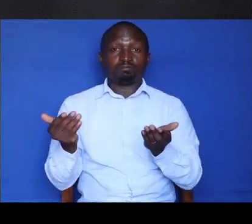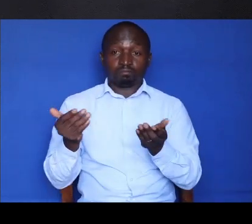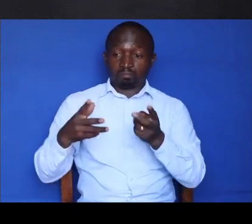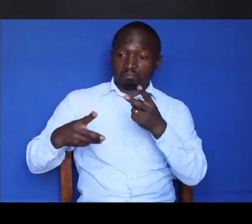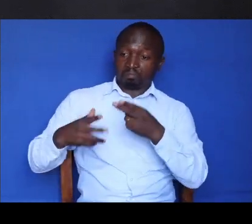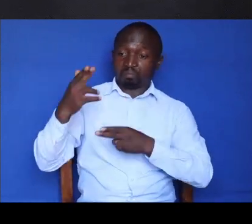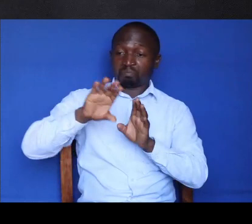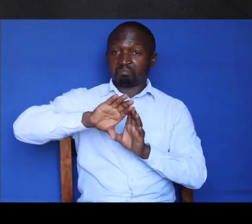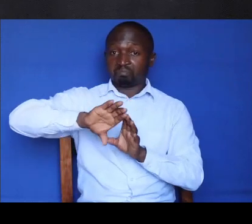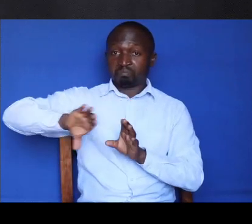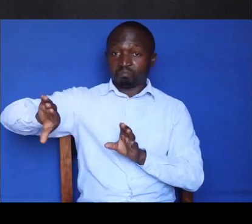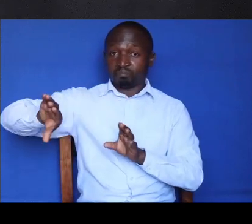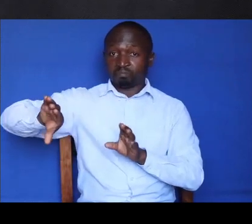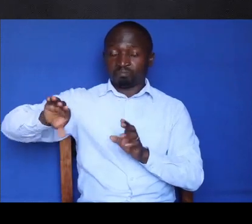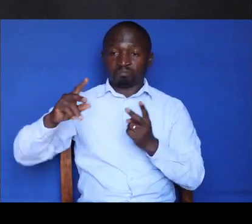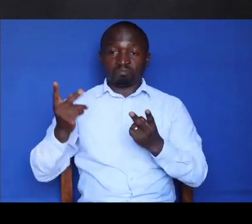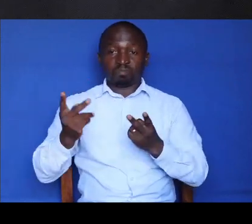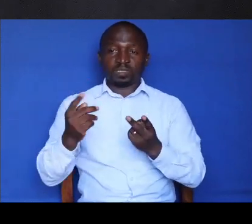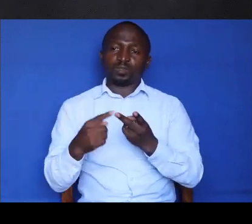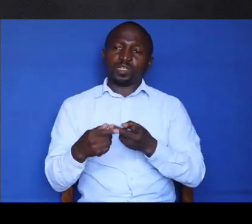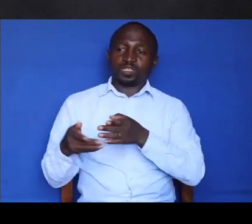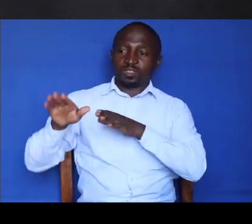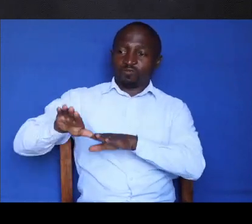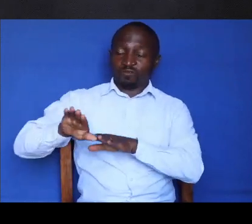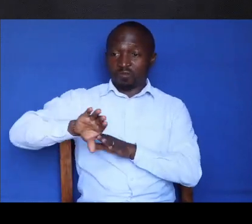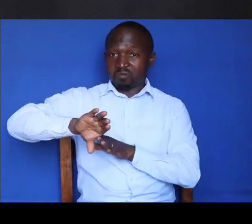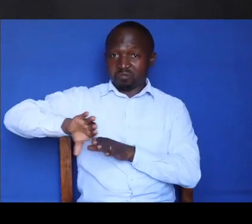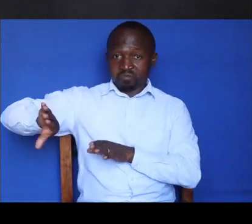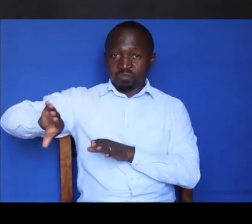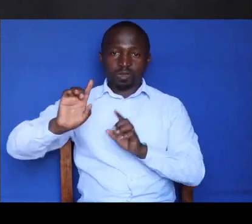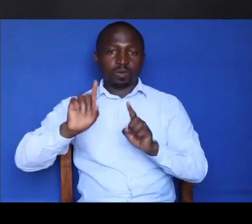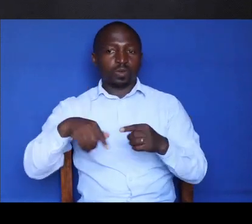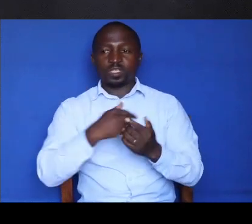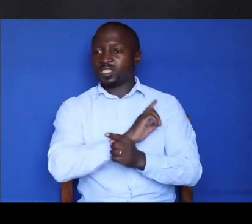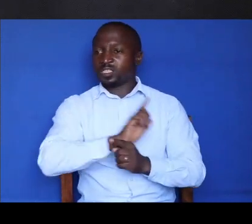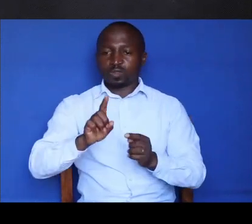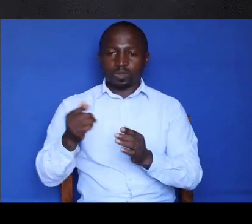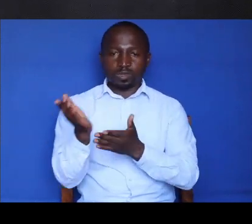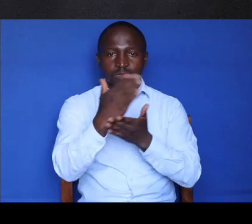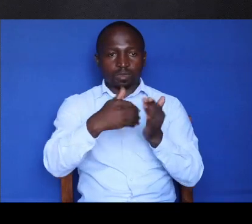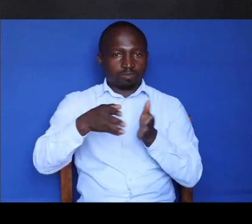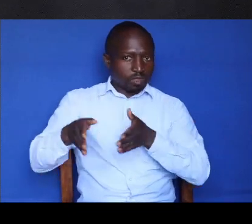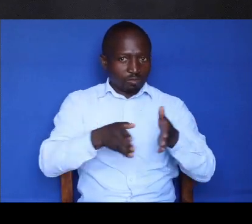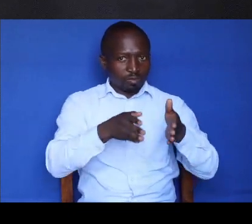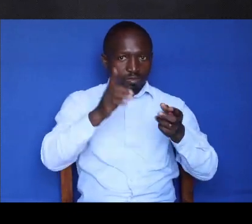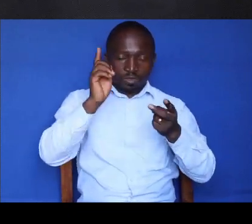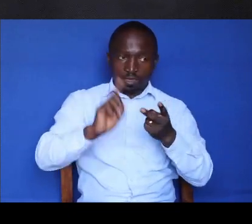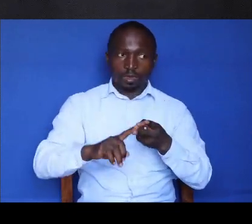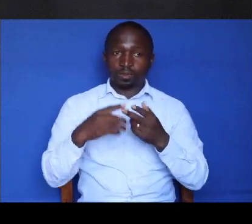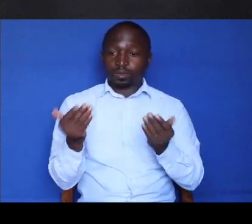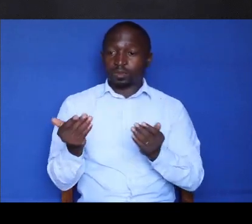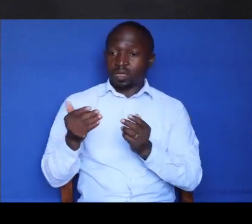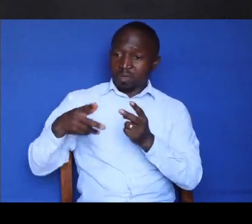automatically disappear, automatically die, so it becomes no longer meander of the river. By being no